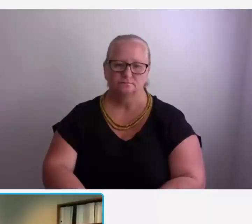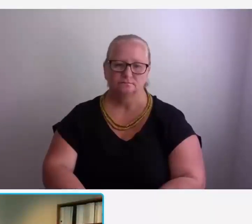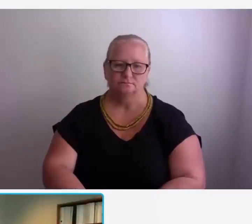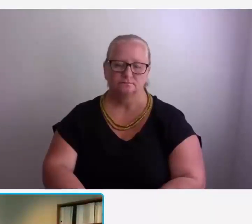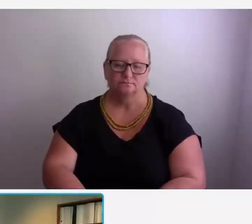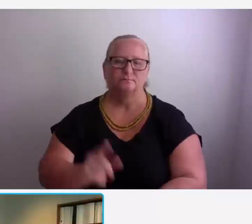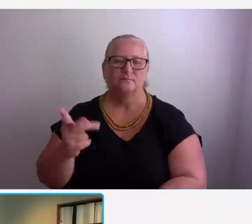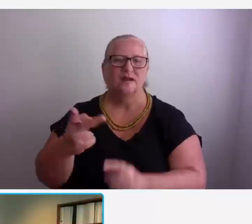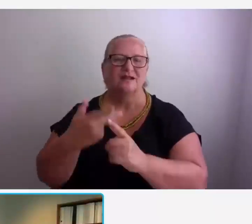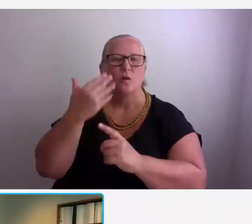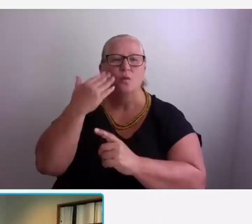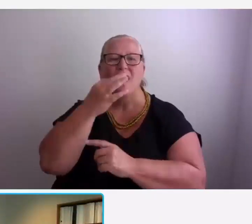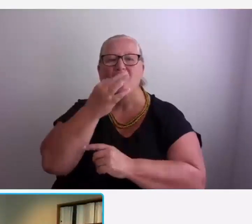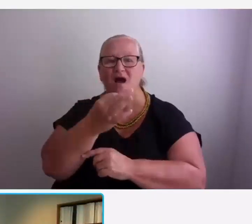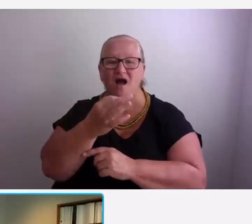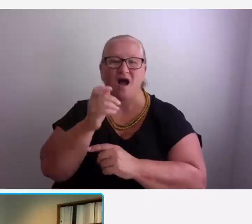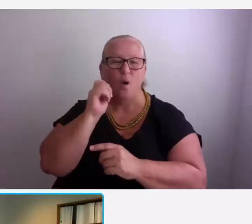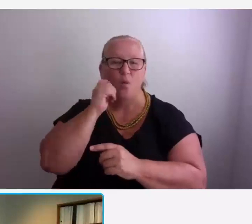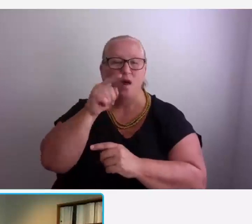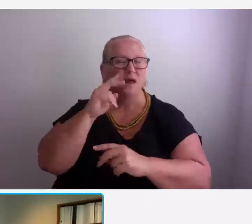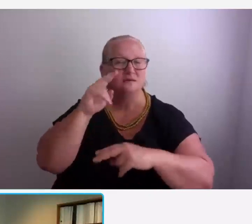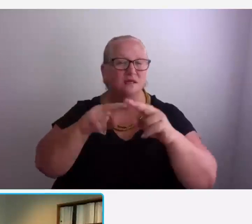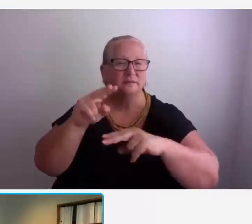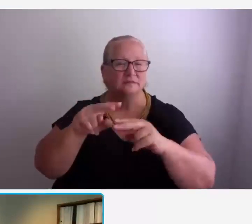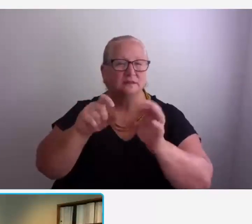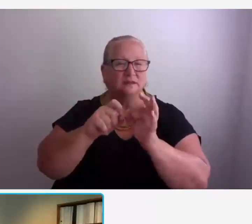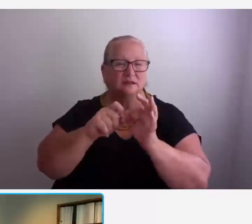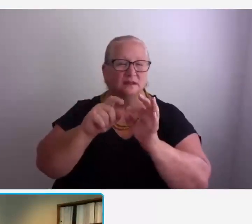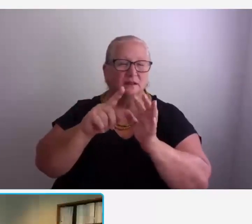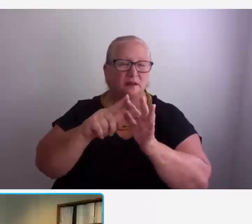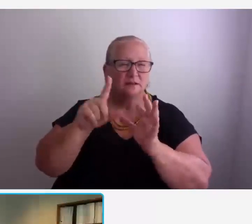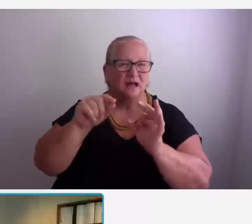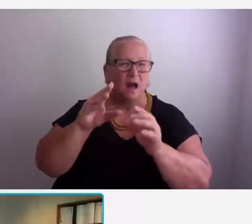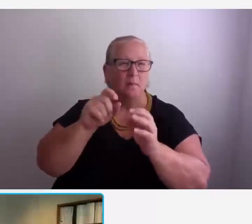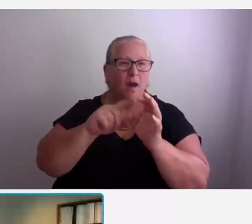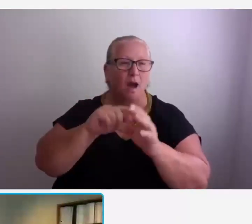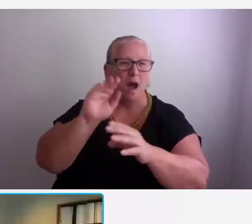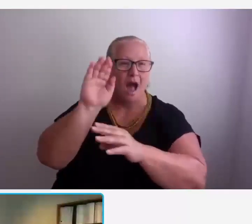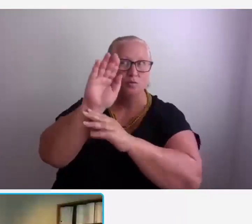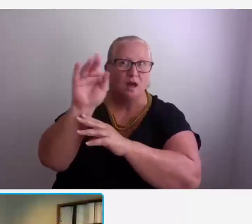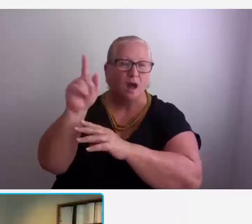was asking, will these assessments all be conducted by external assessors?